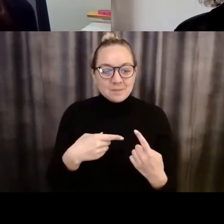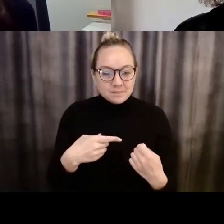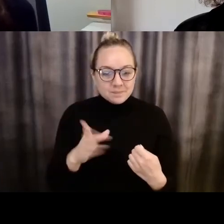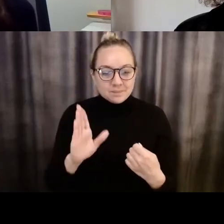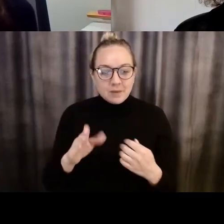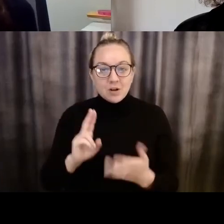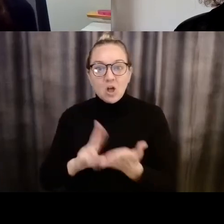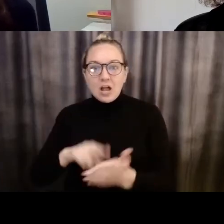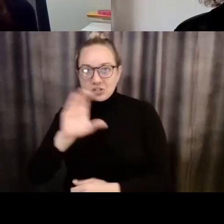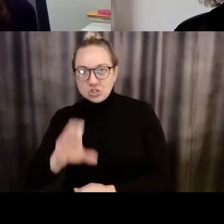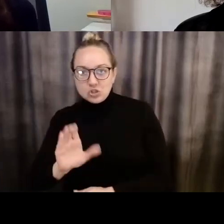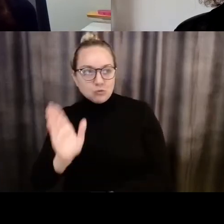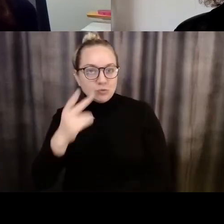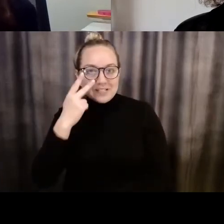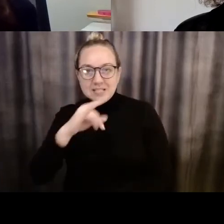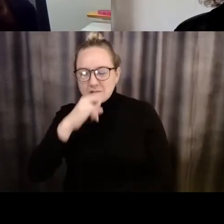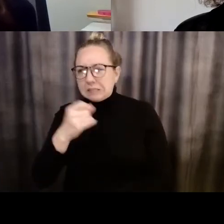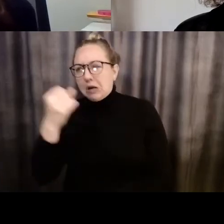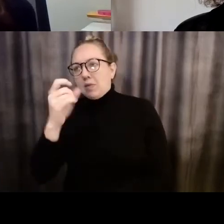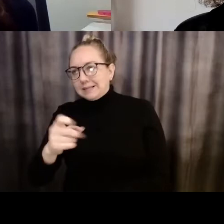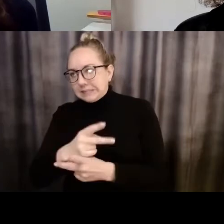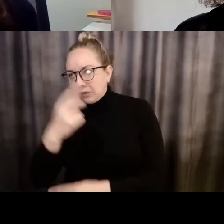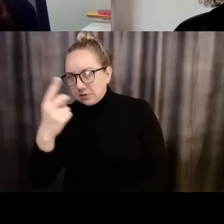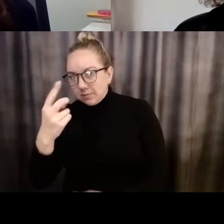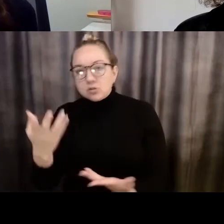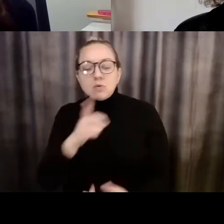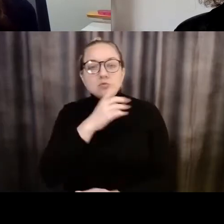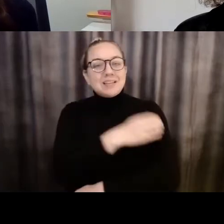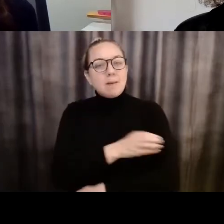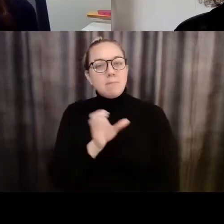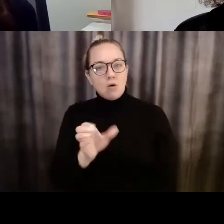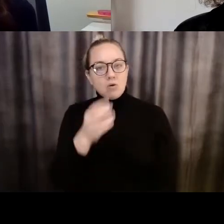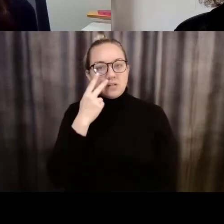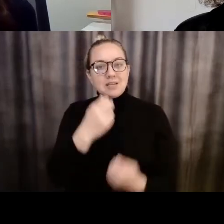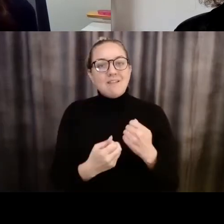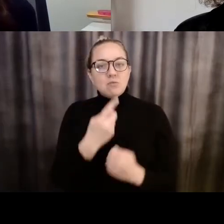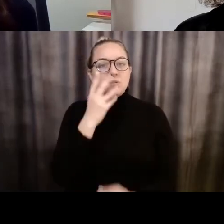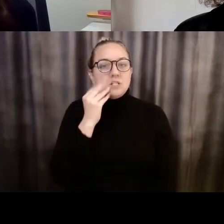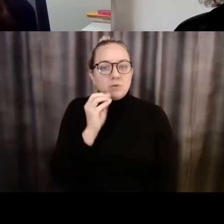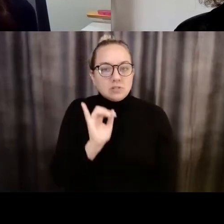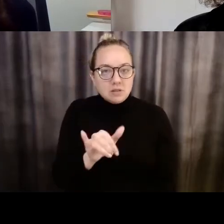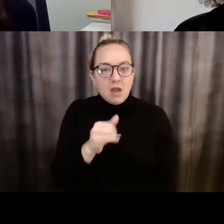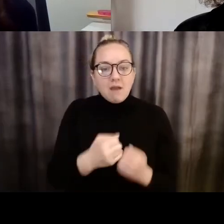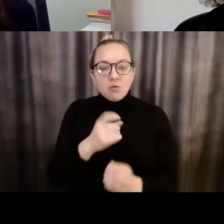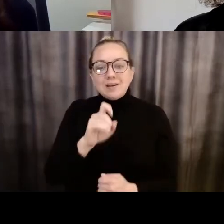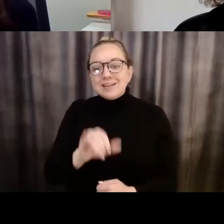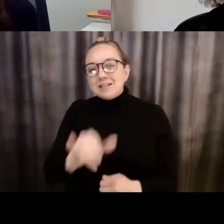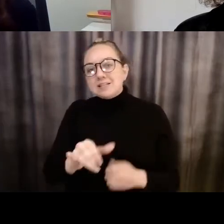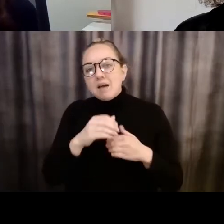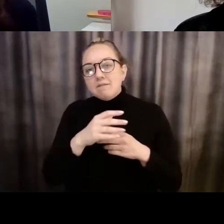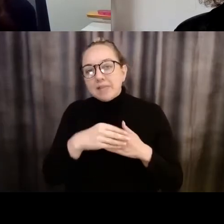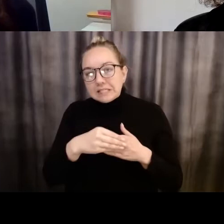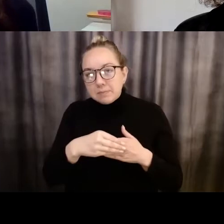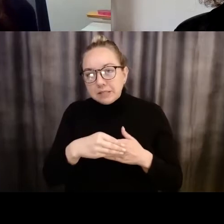It was really empowering for them to see that we all are going through that and we all needed that flexibility, right? What I'm trying to do now